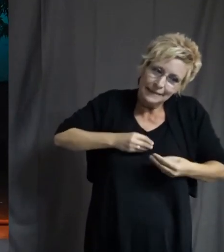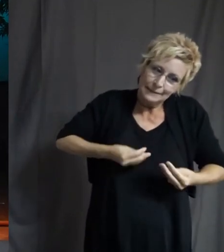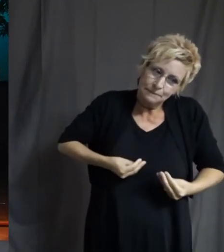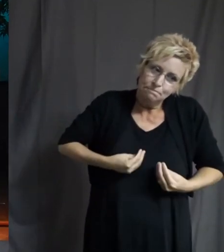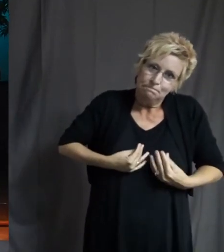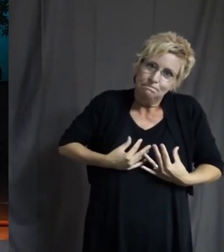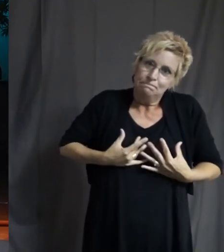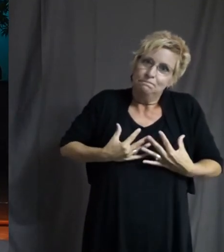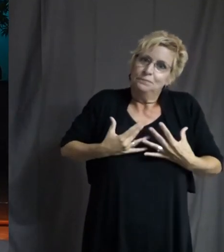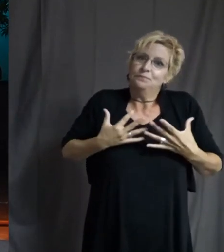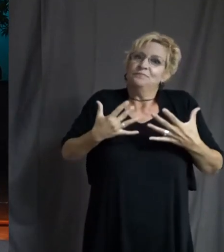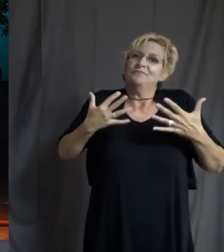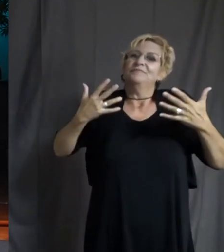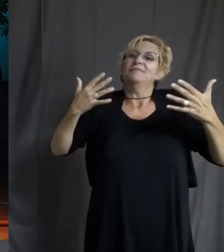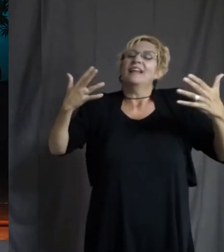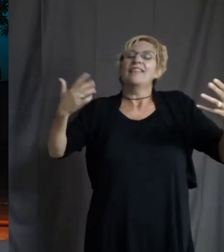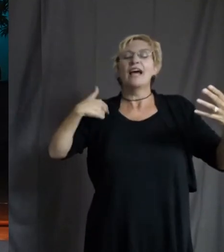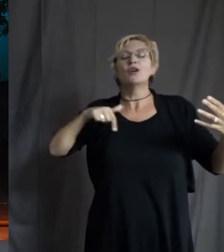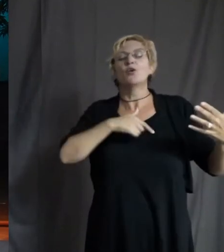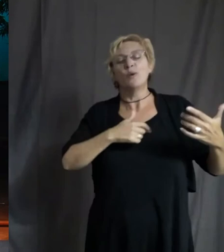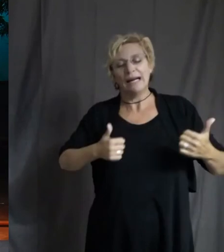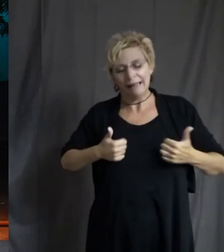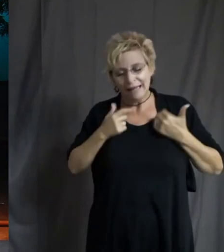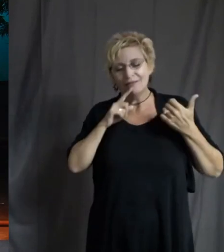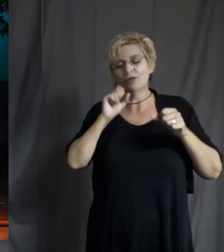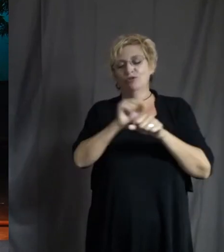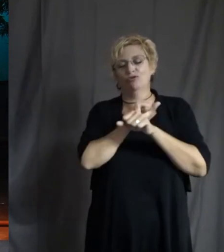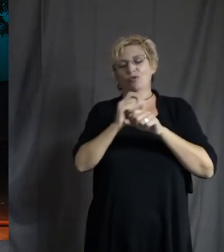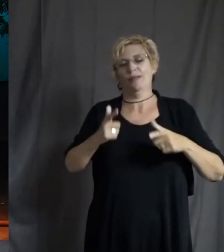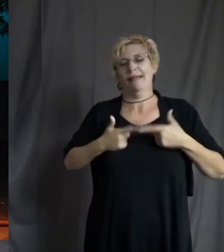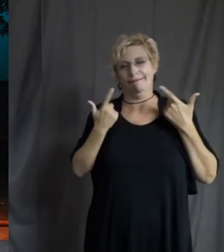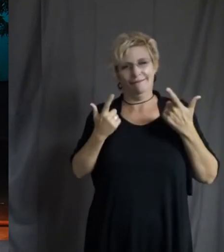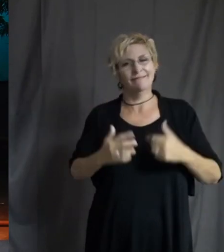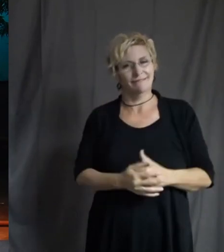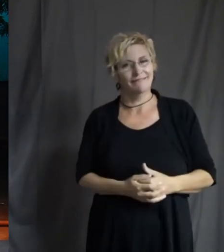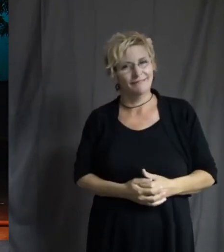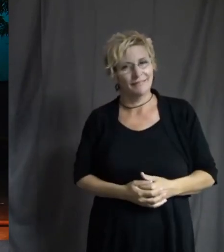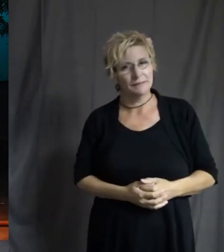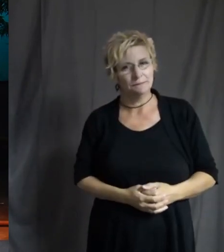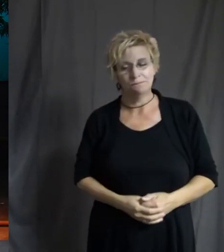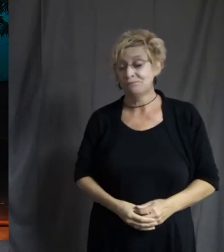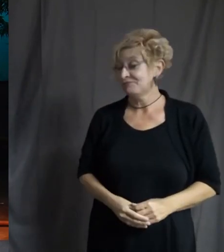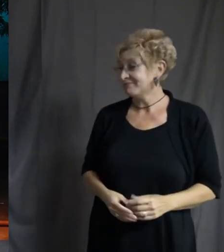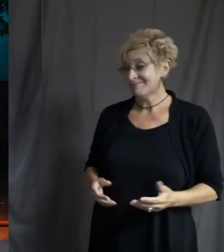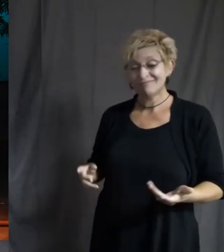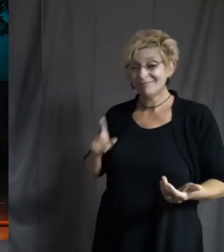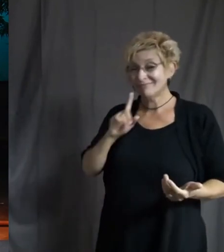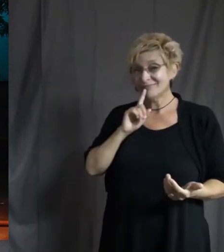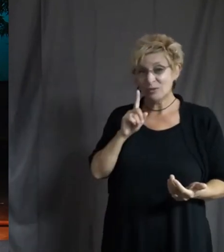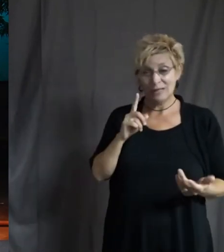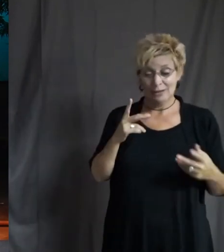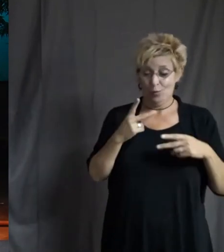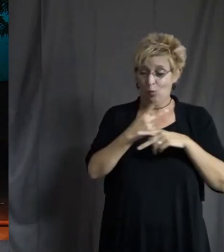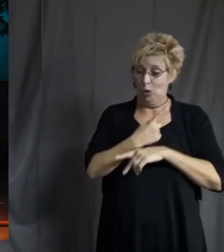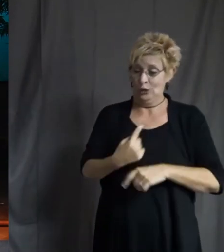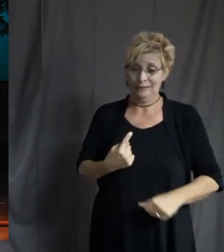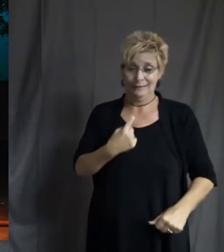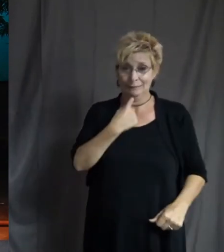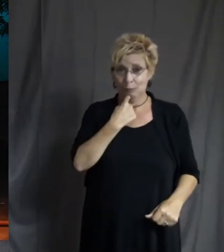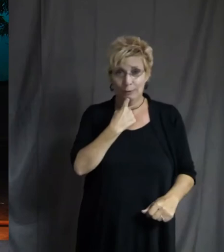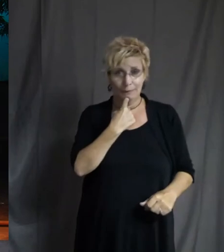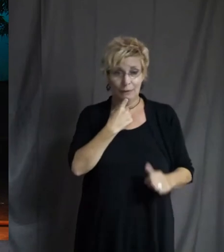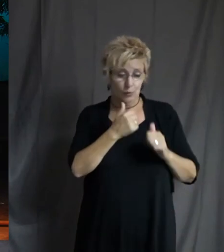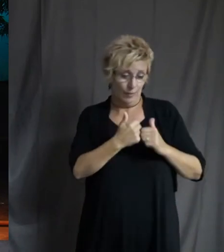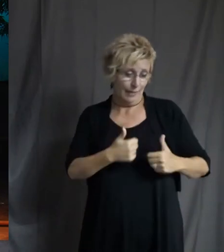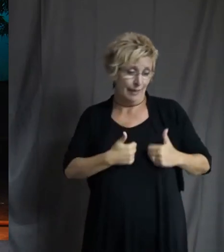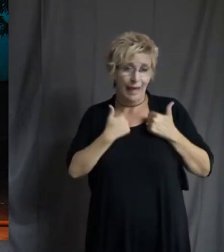go to live our true life. There's no greater disappointment in life